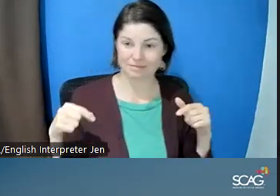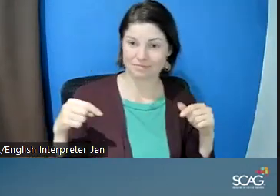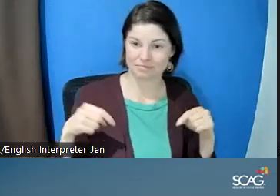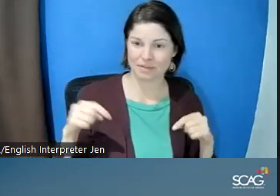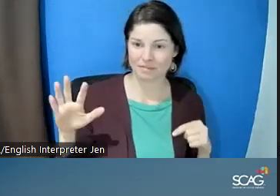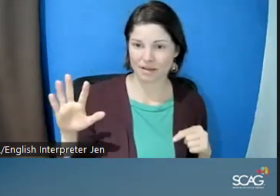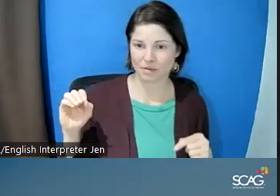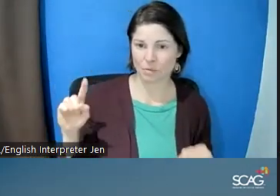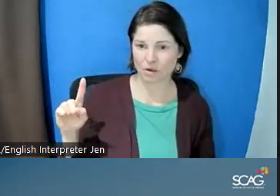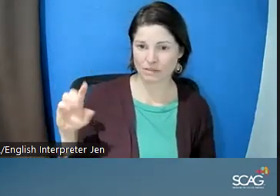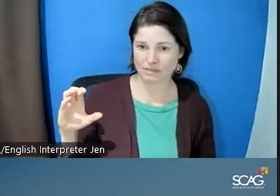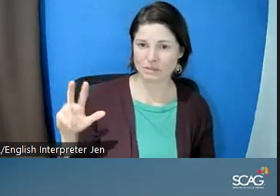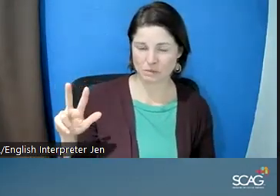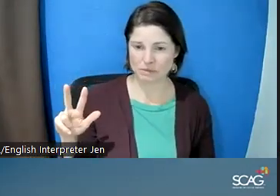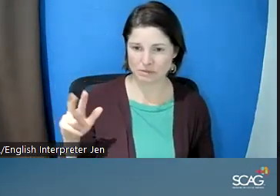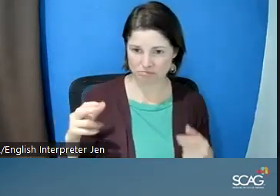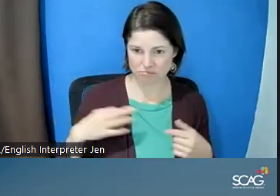are eligible.